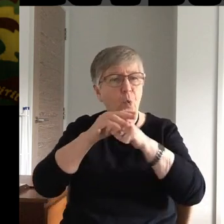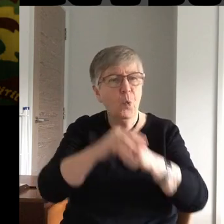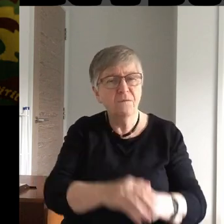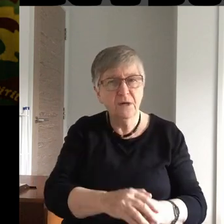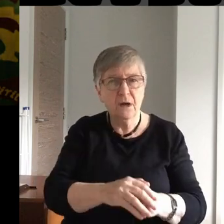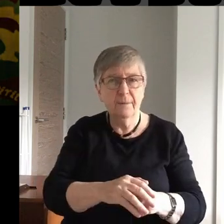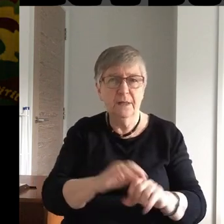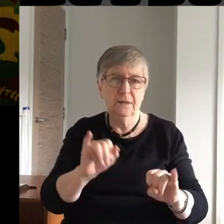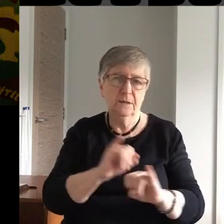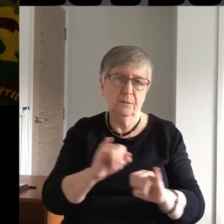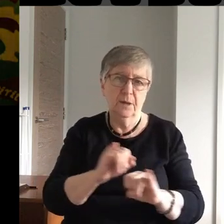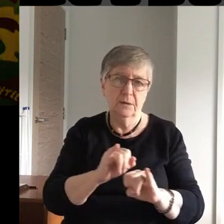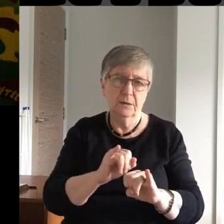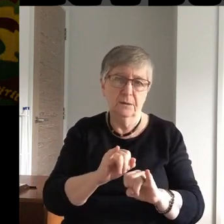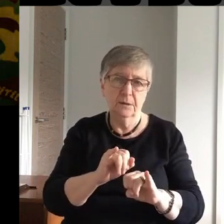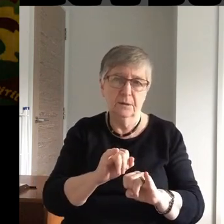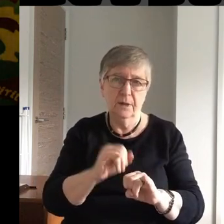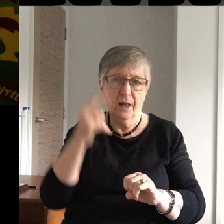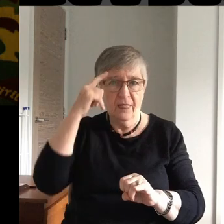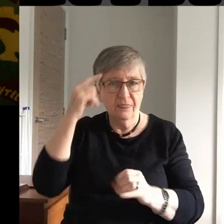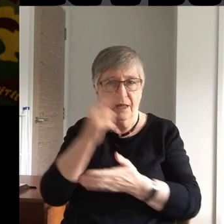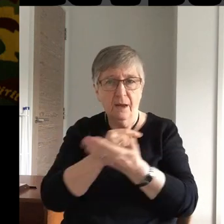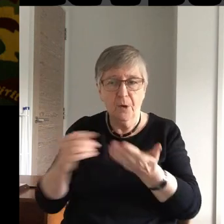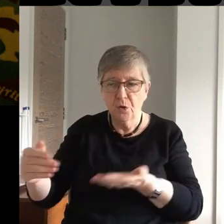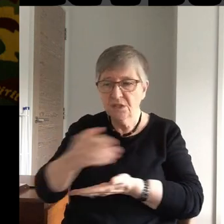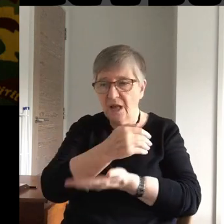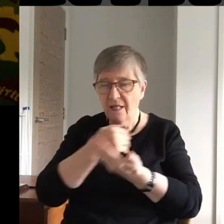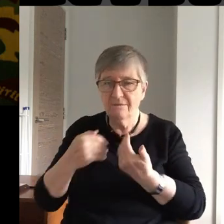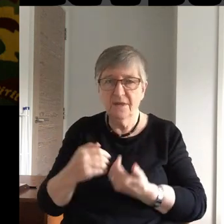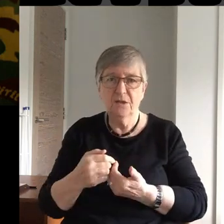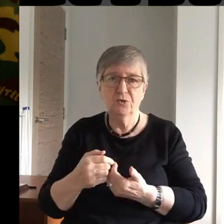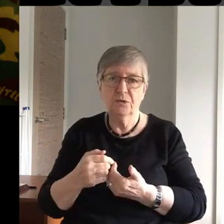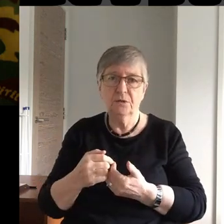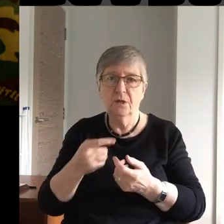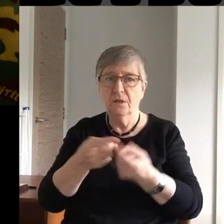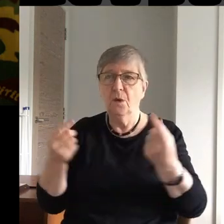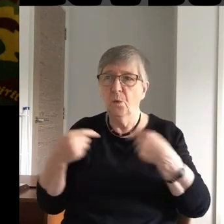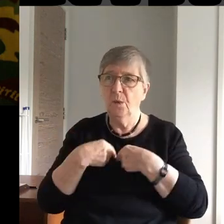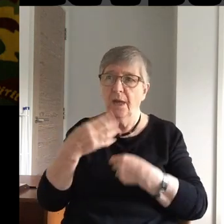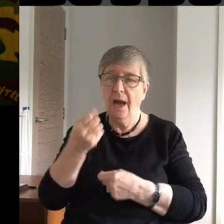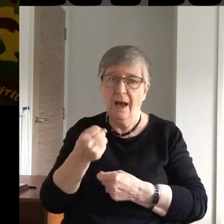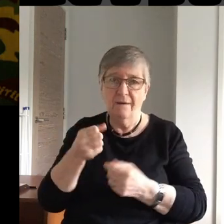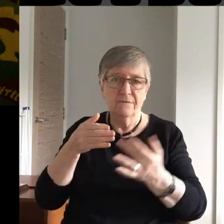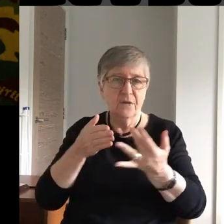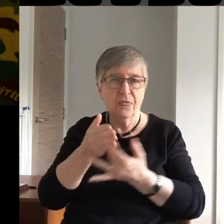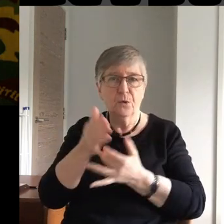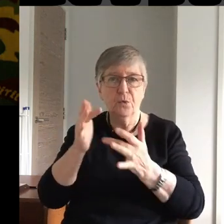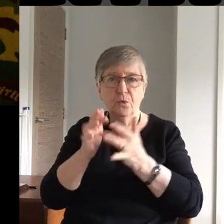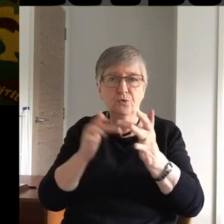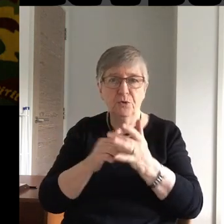the salvation and the fullness of that salvation that there is in and through Christ.